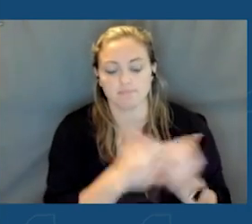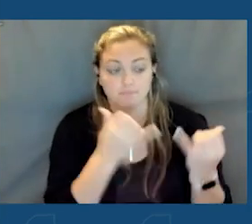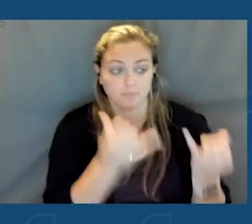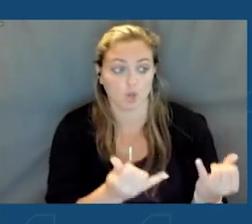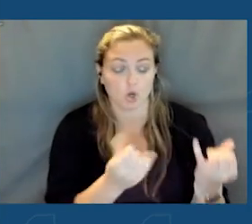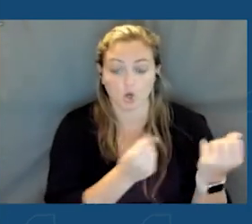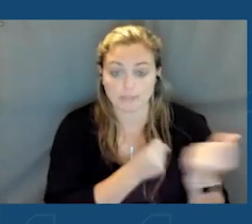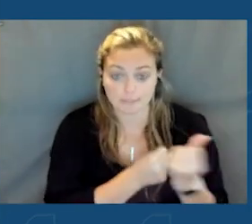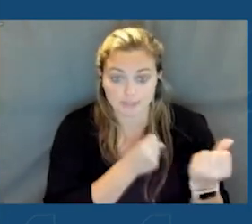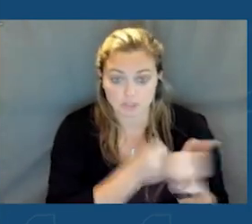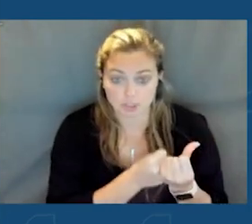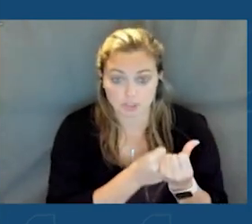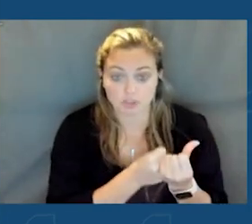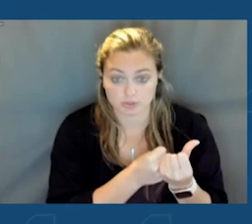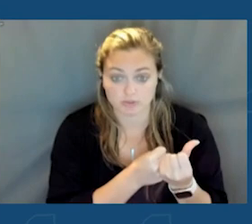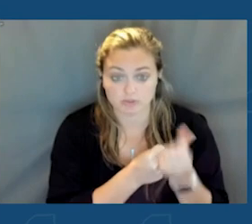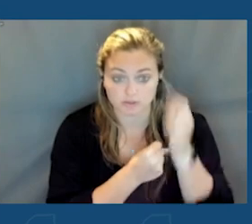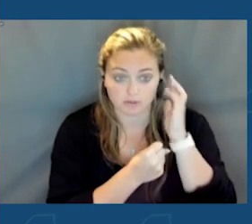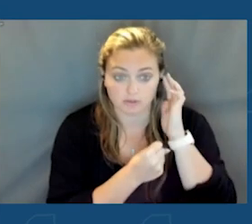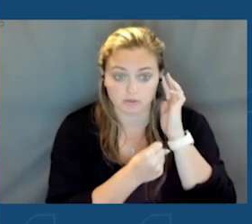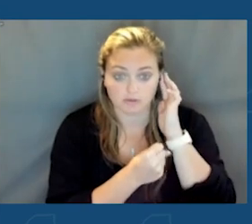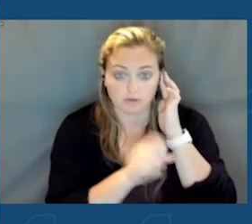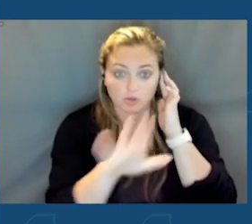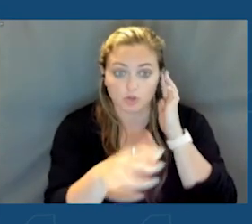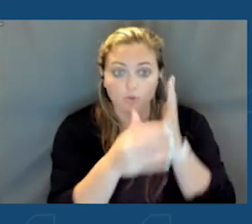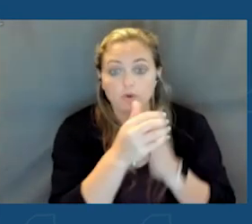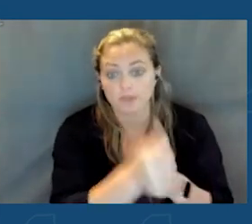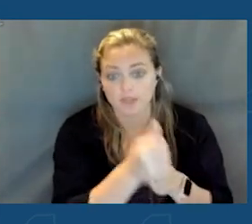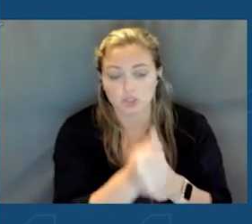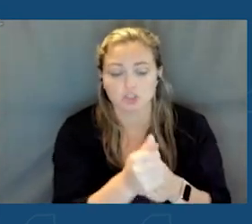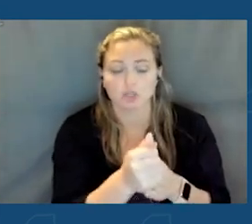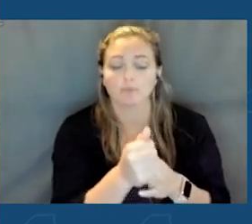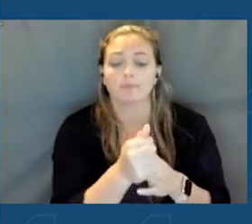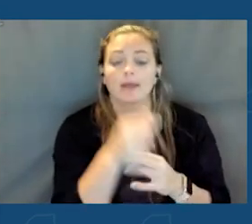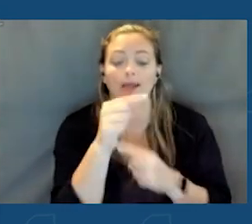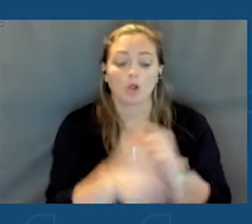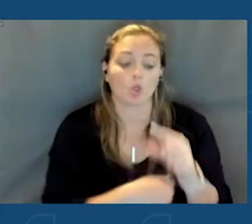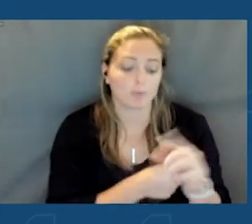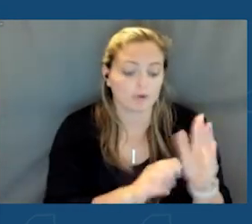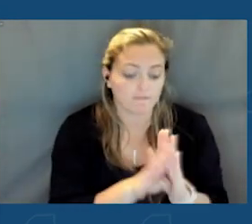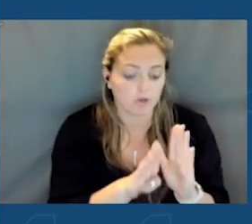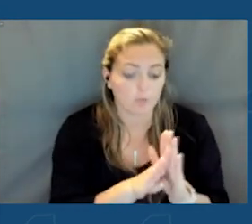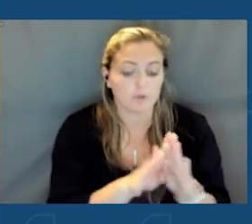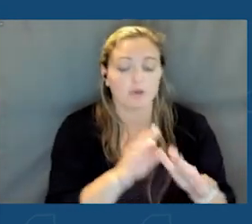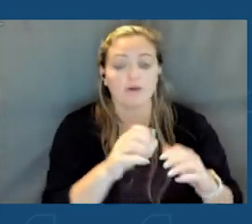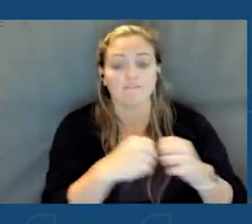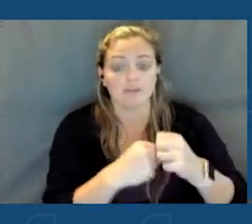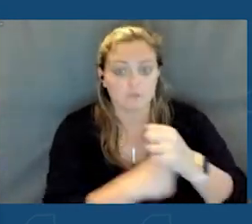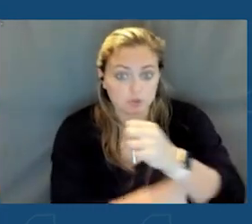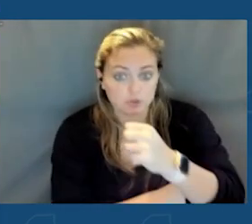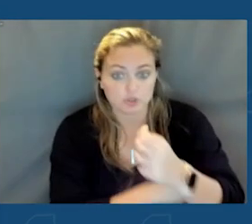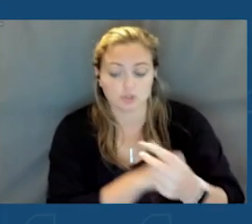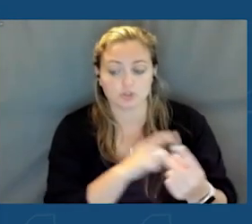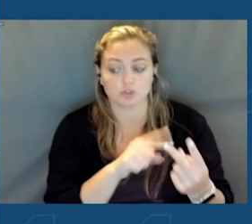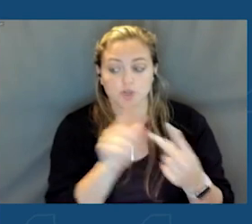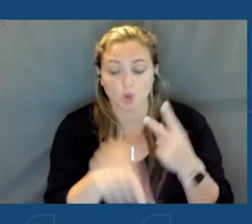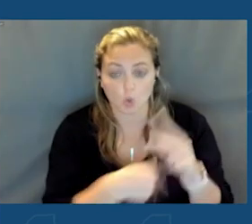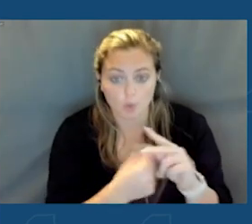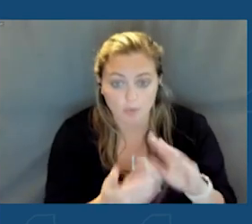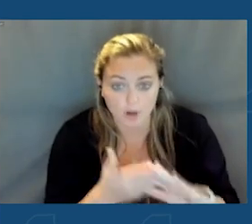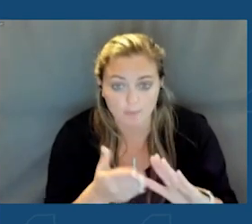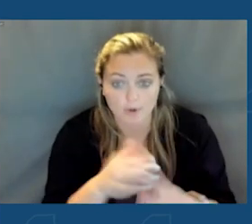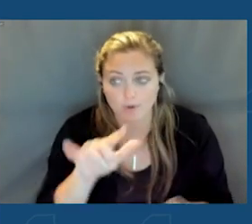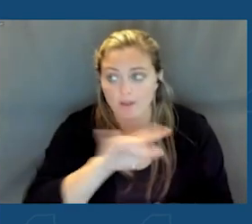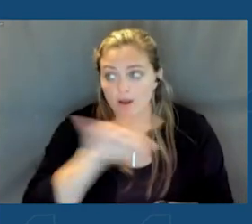Ferrovial, your leadership as a global developer of infrastructure and a global operator of airport